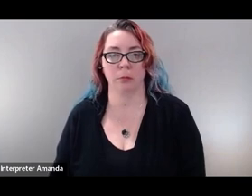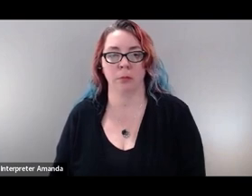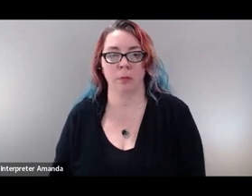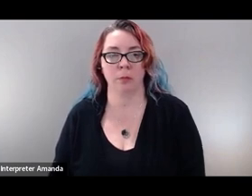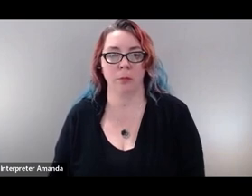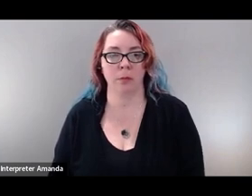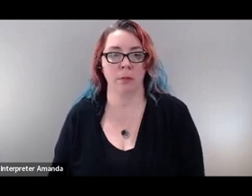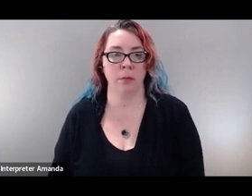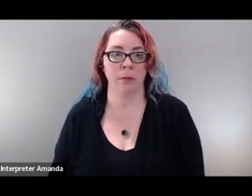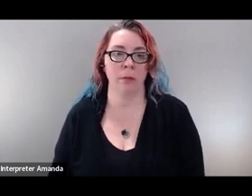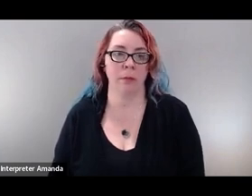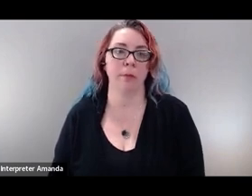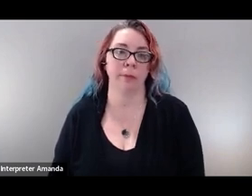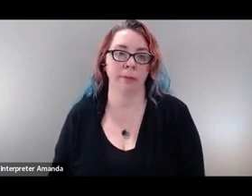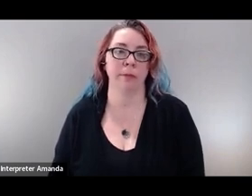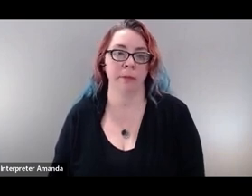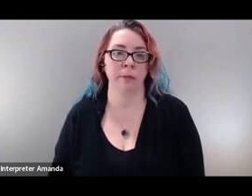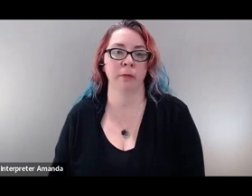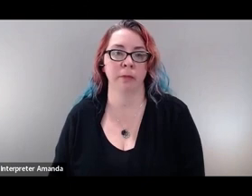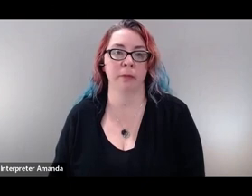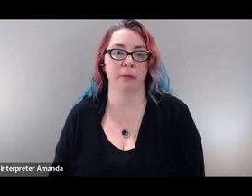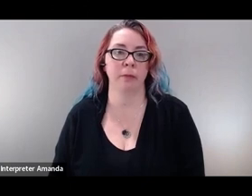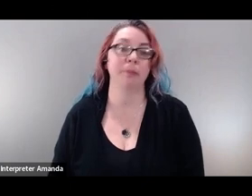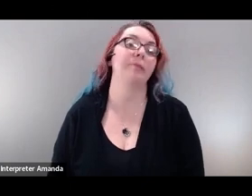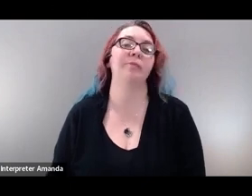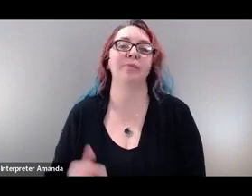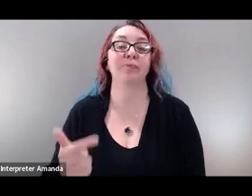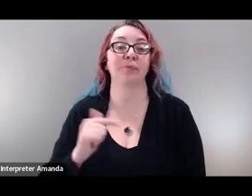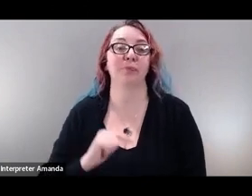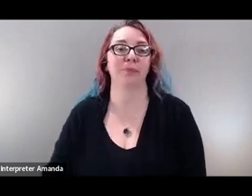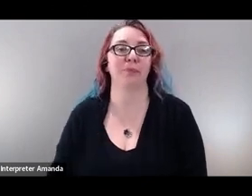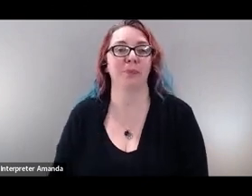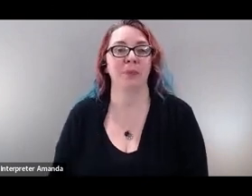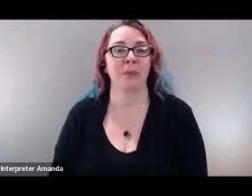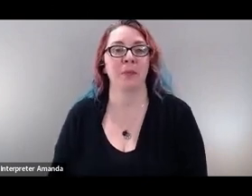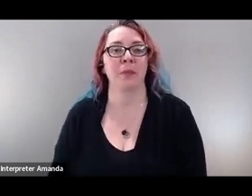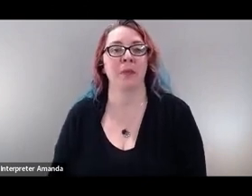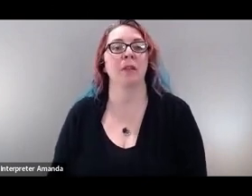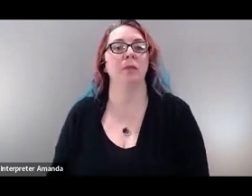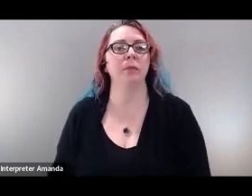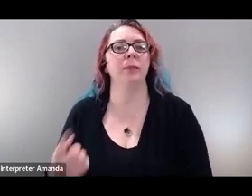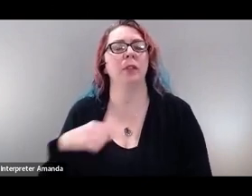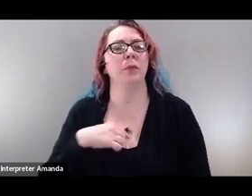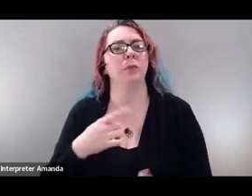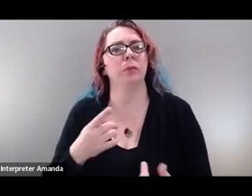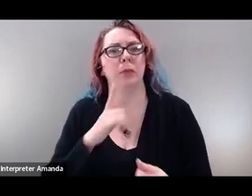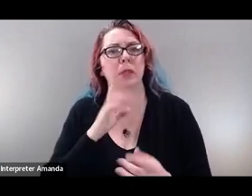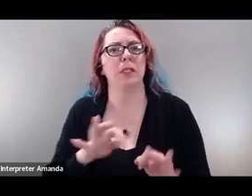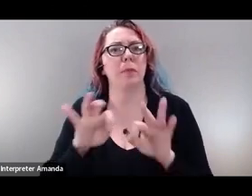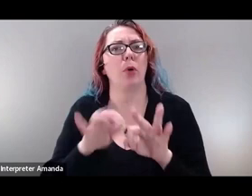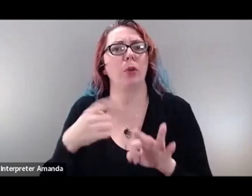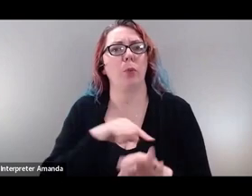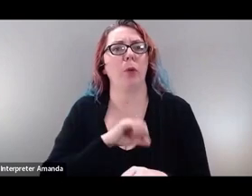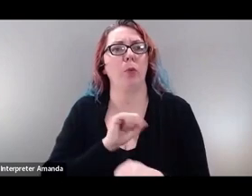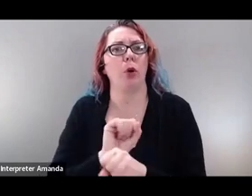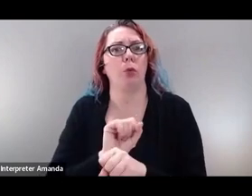this sort of sense of, okay, we need to always work with new people, which, you know, obviously there are reasons why that is also really good and important. But I